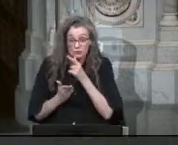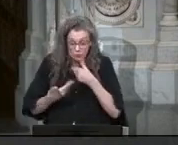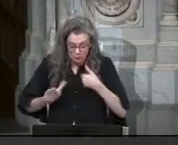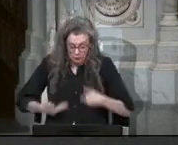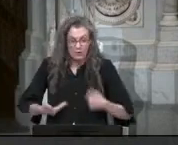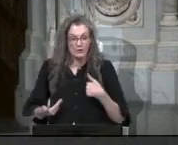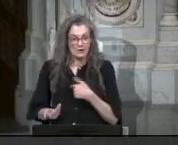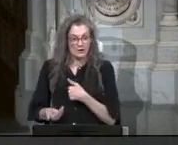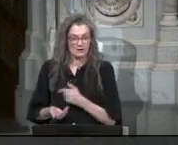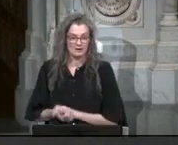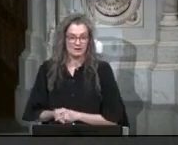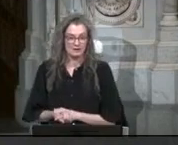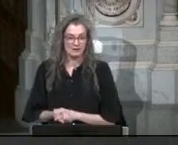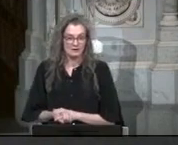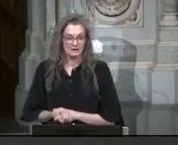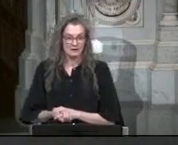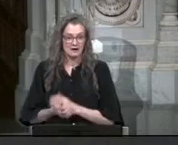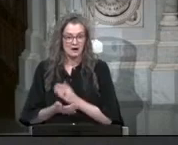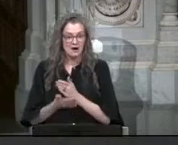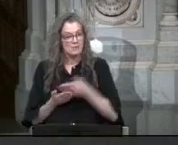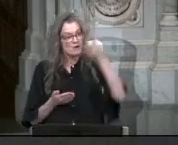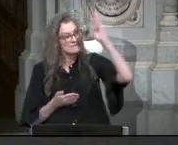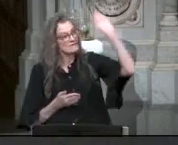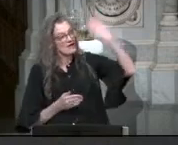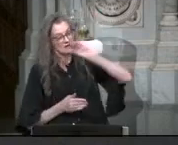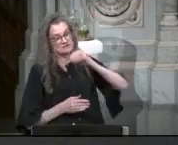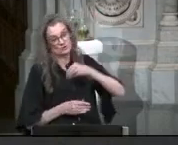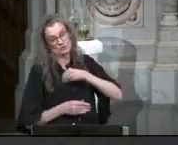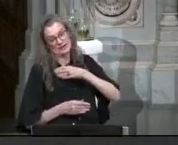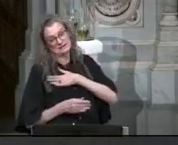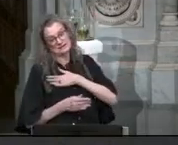are. It's part of God's grace.